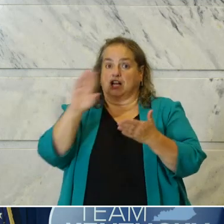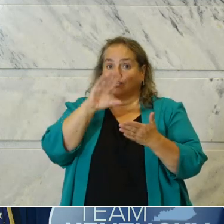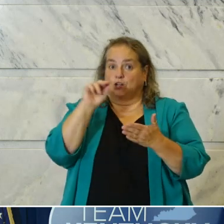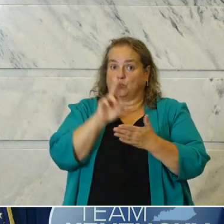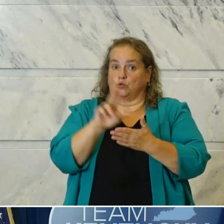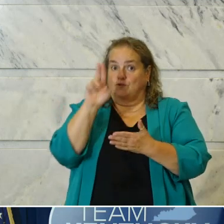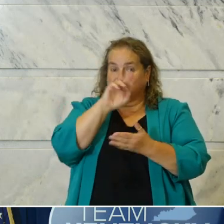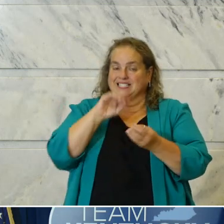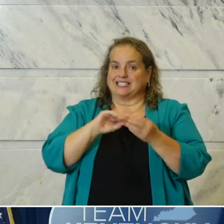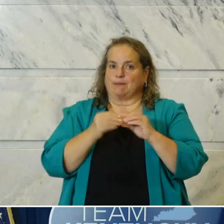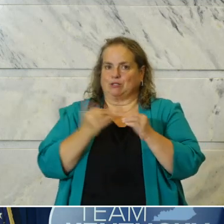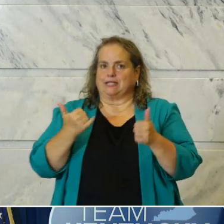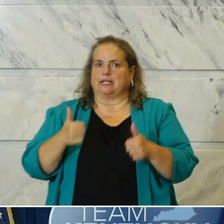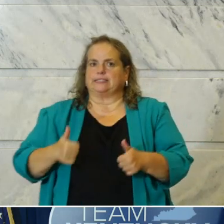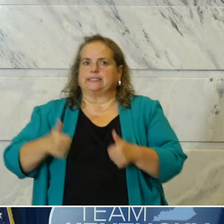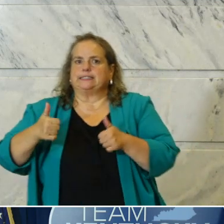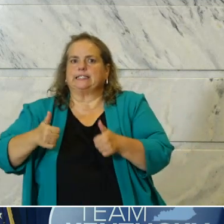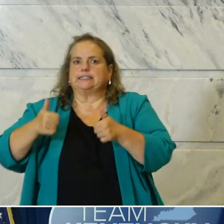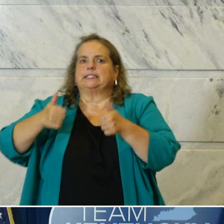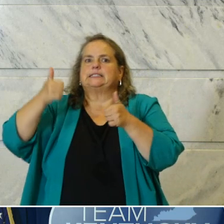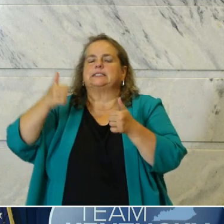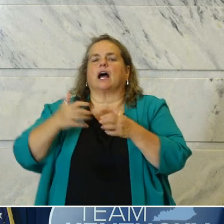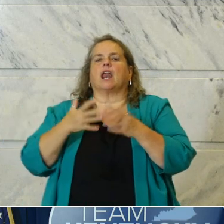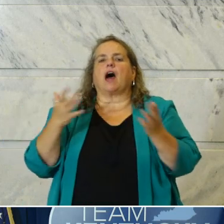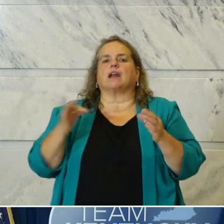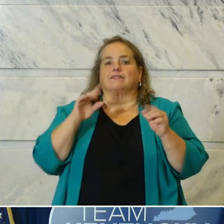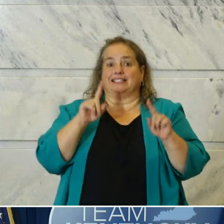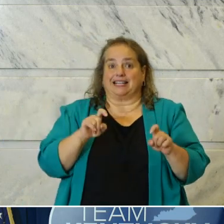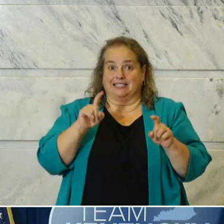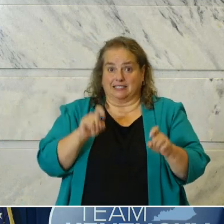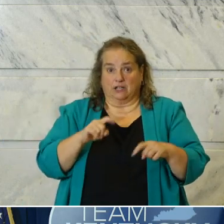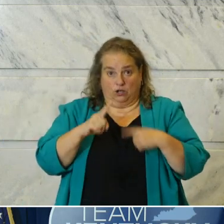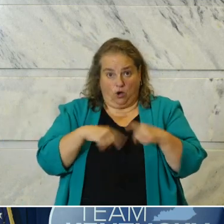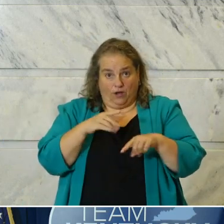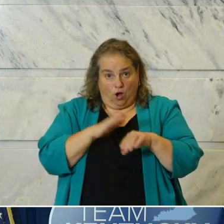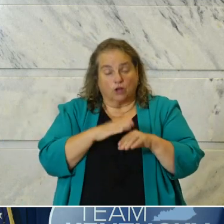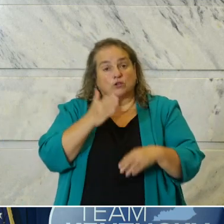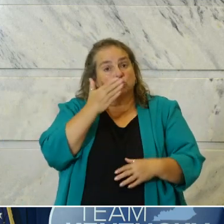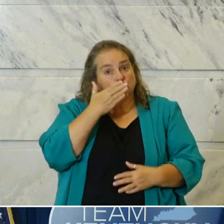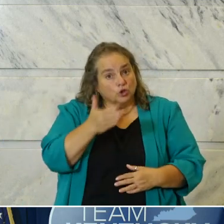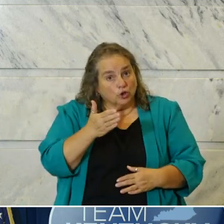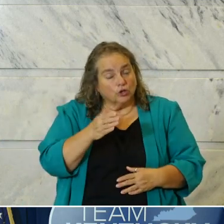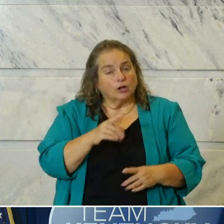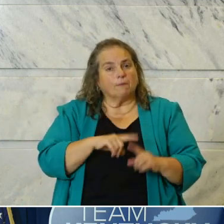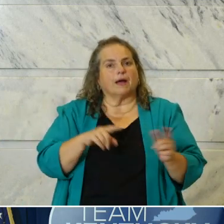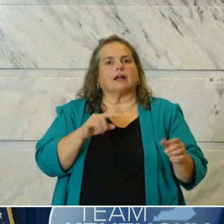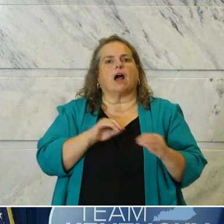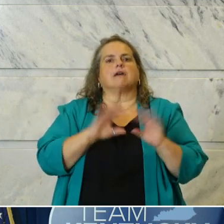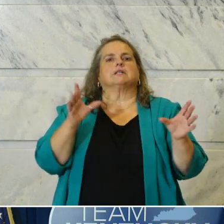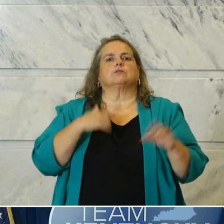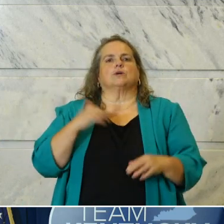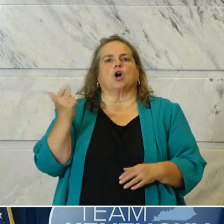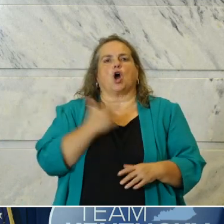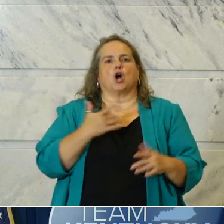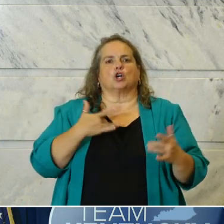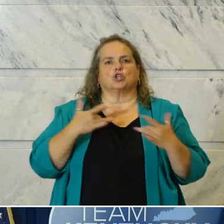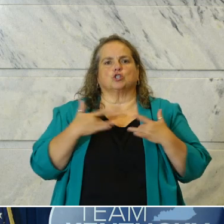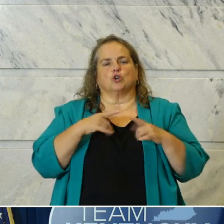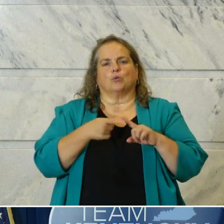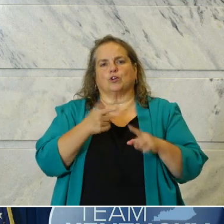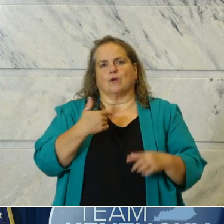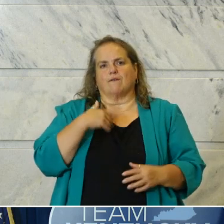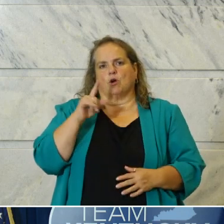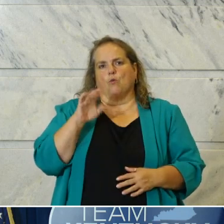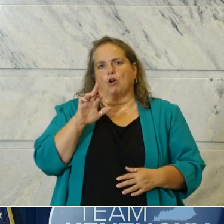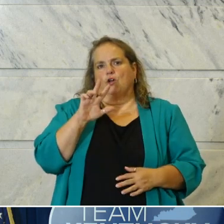up. There's a lot of testing going on, which is good, but obviously we're all concerned when you have